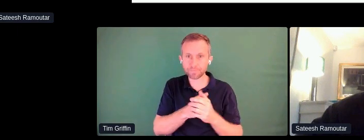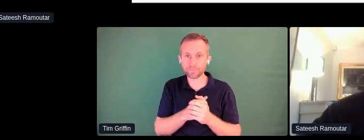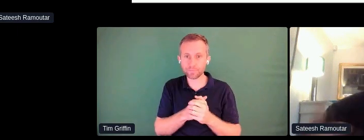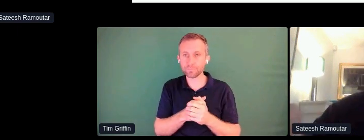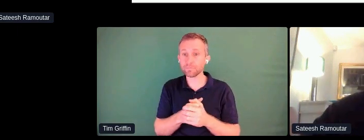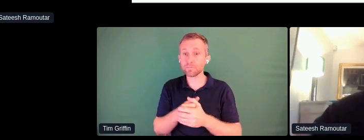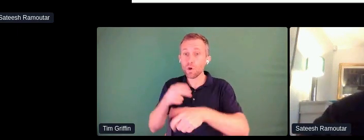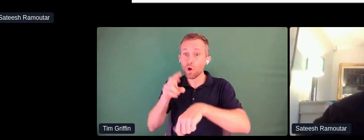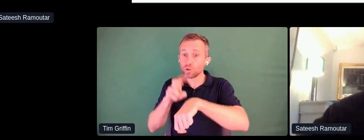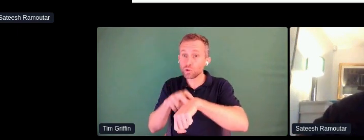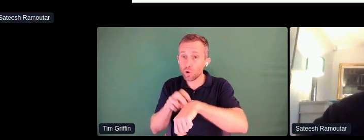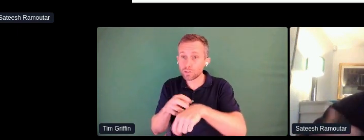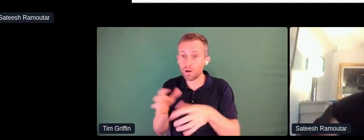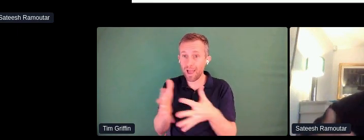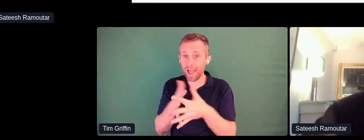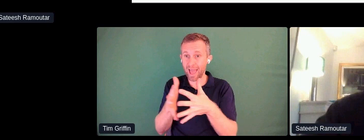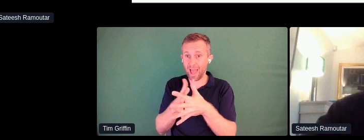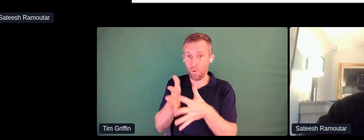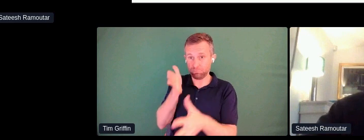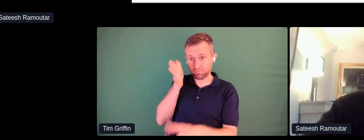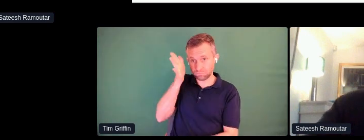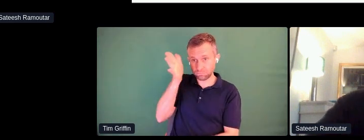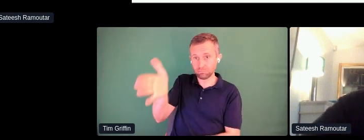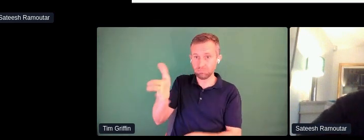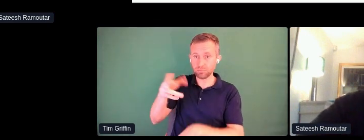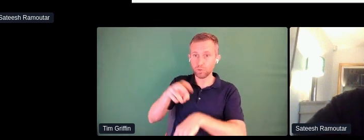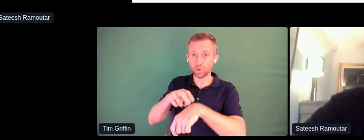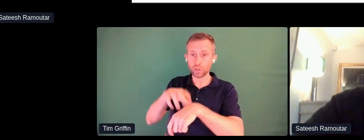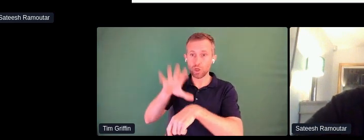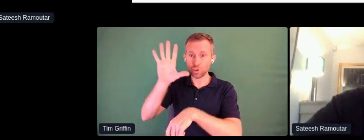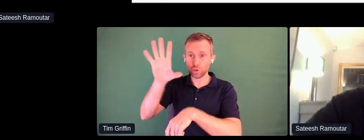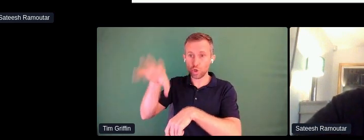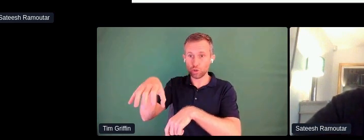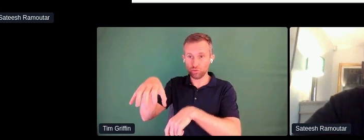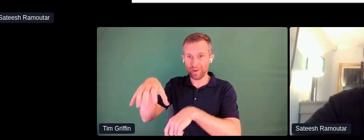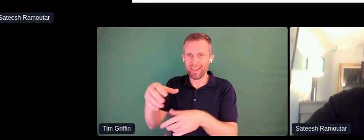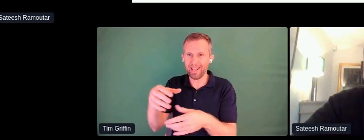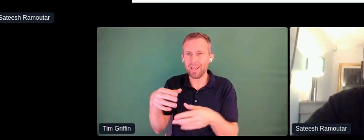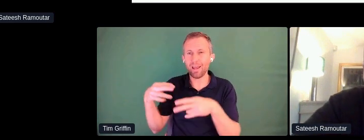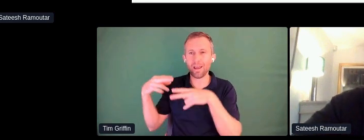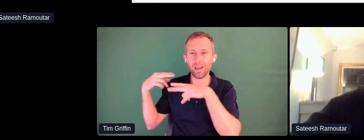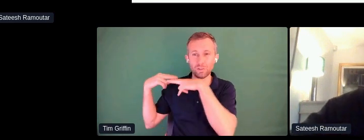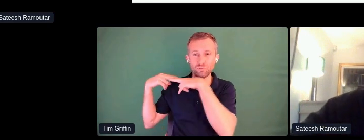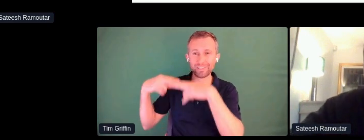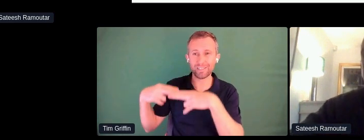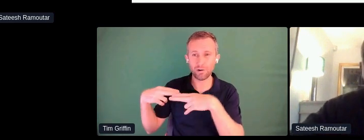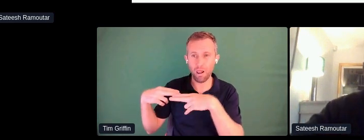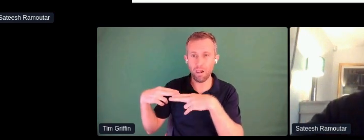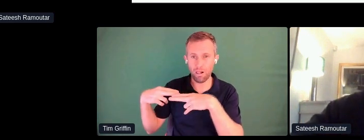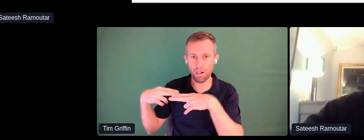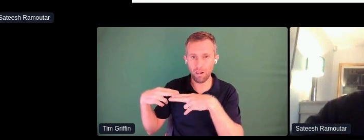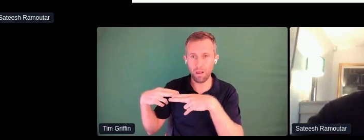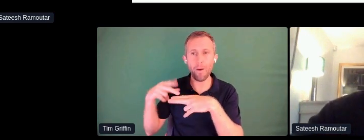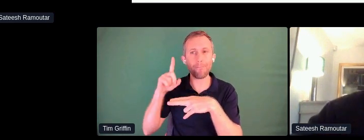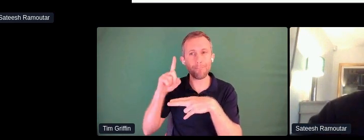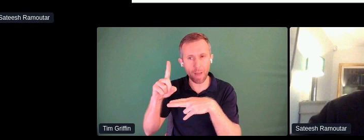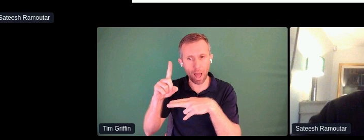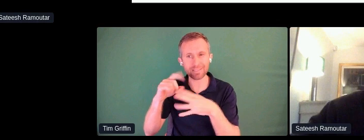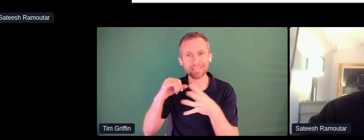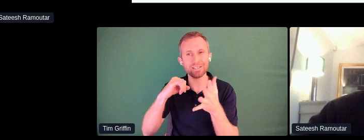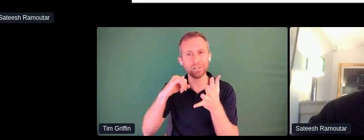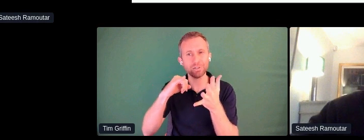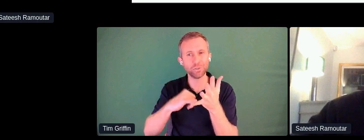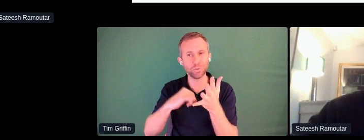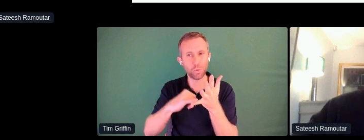doctor's surgery and access them. So everything was done in a fairly traditional way. But he was curious about the internet in